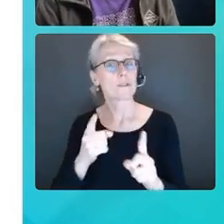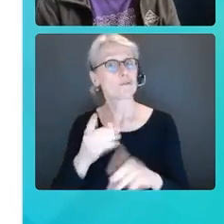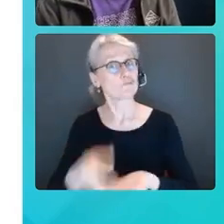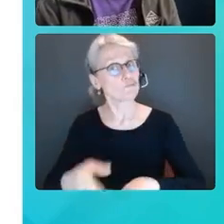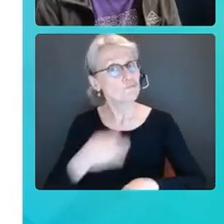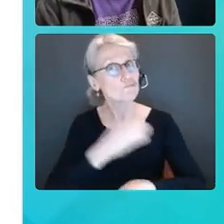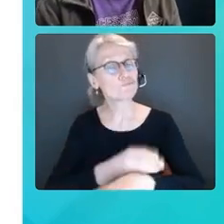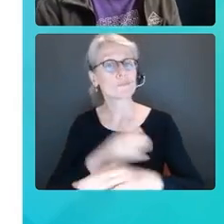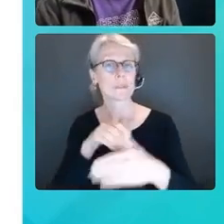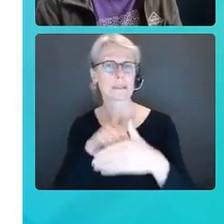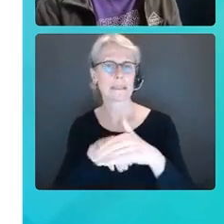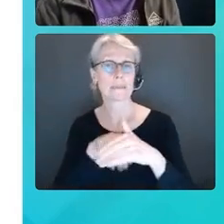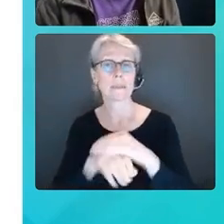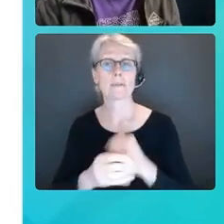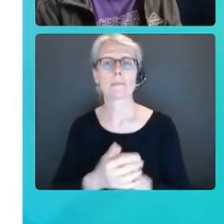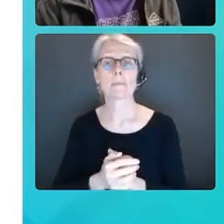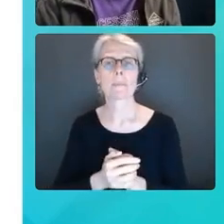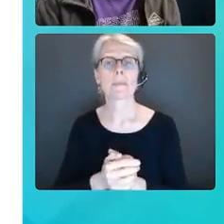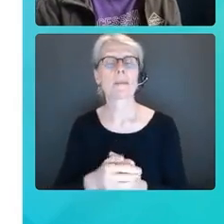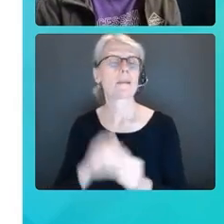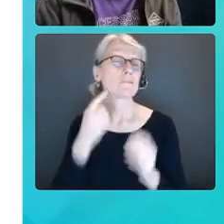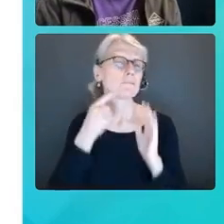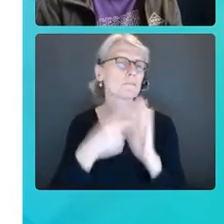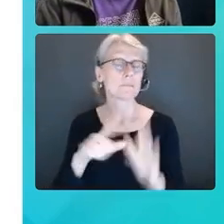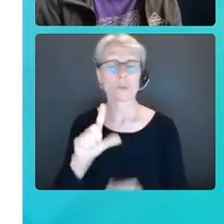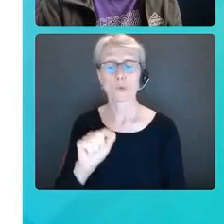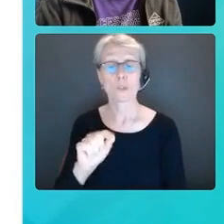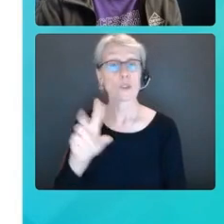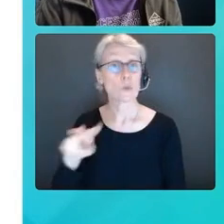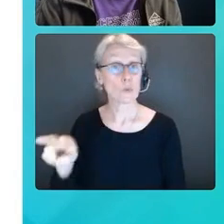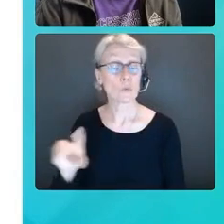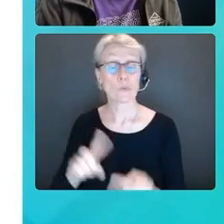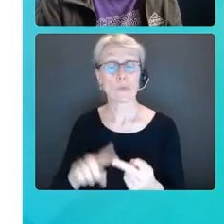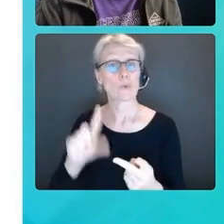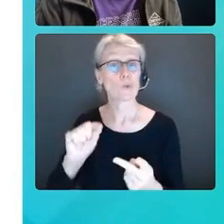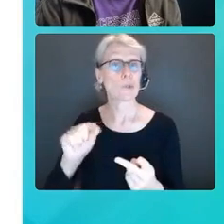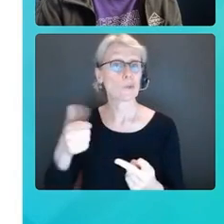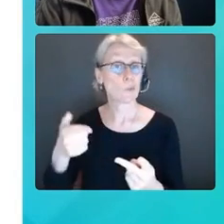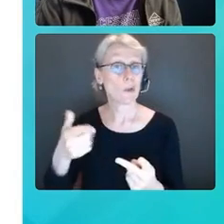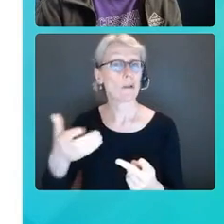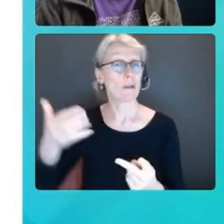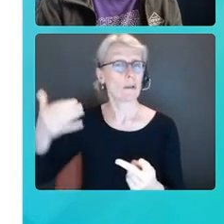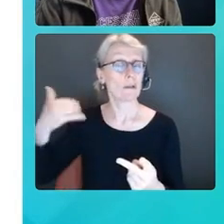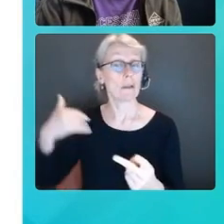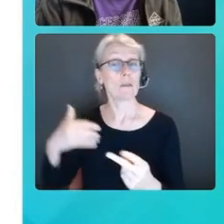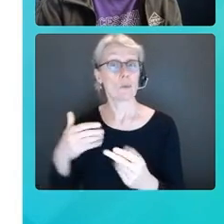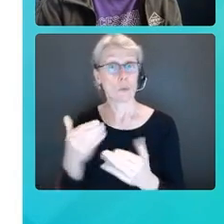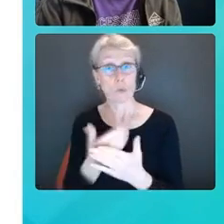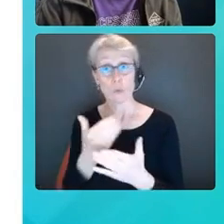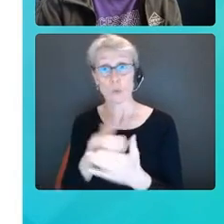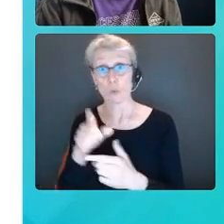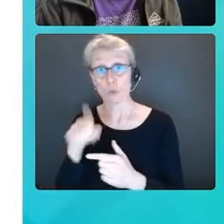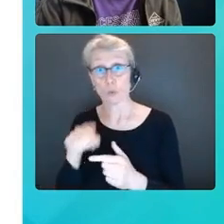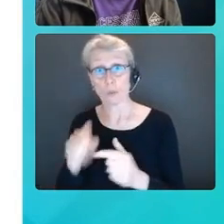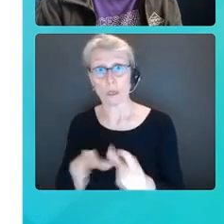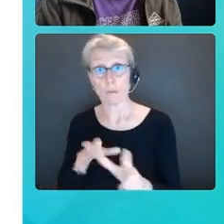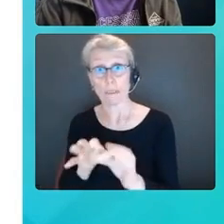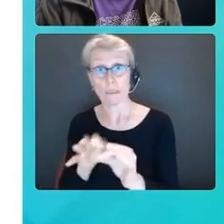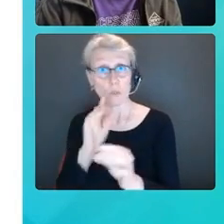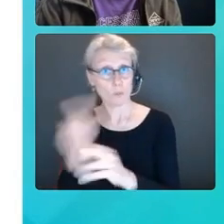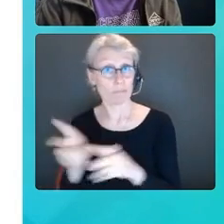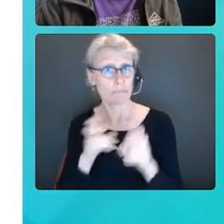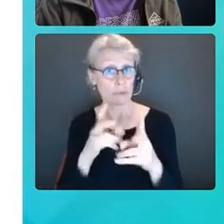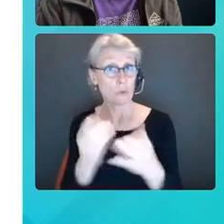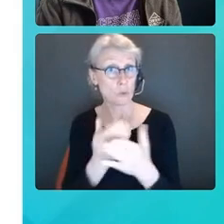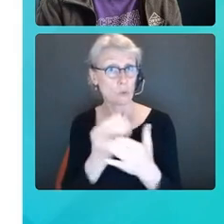we duplicate a previous event from 2022 or earlier, will those updates be reflected in the new site? Or do you recommend we create a new